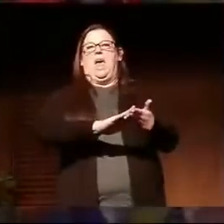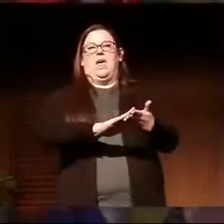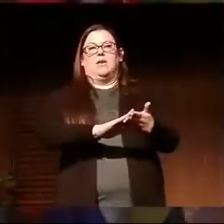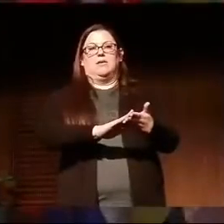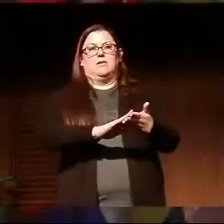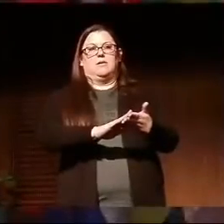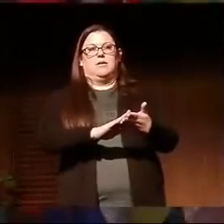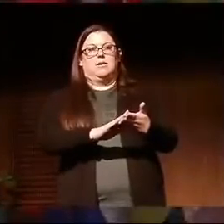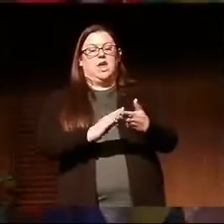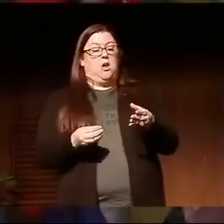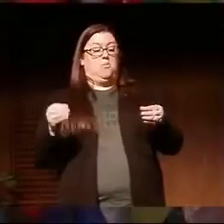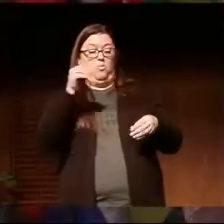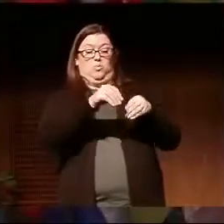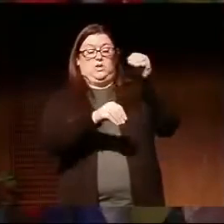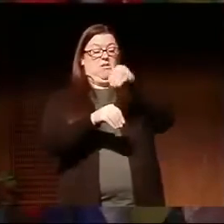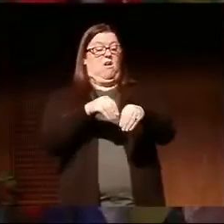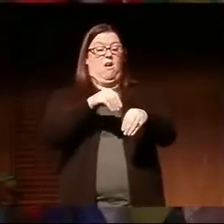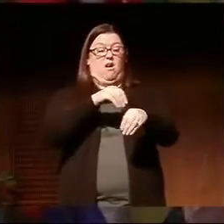together,